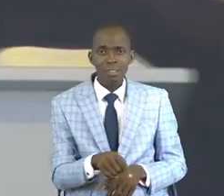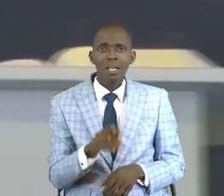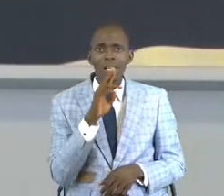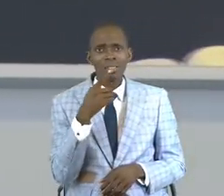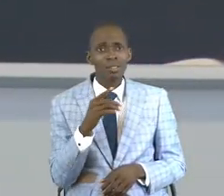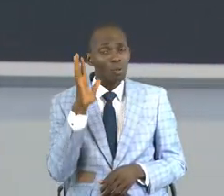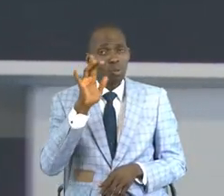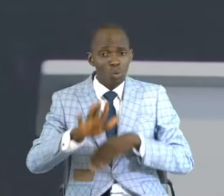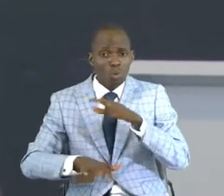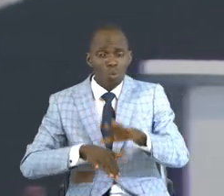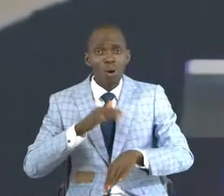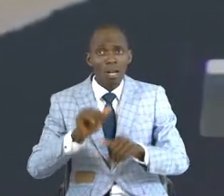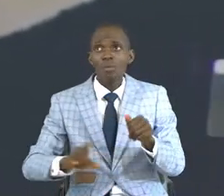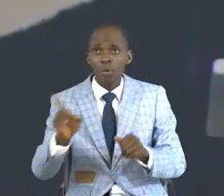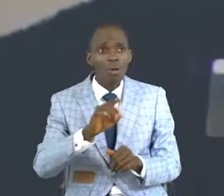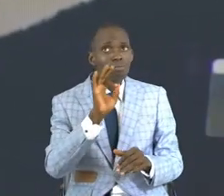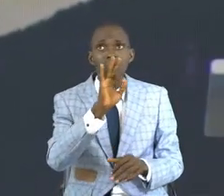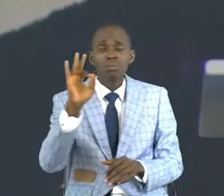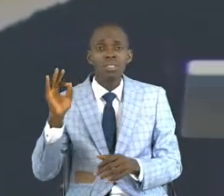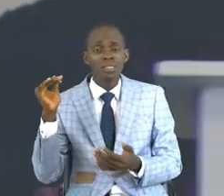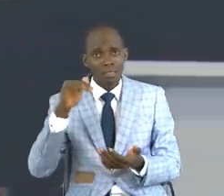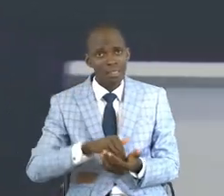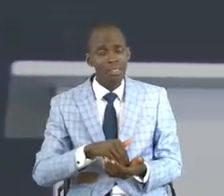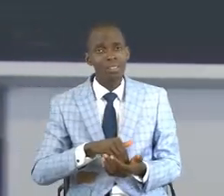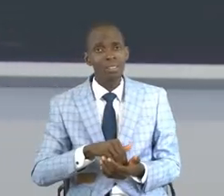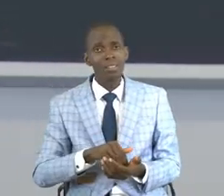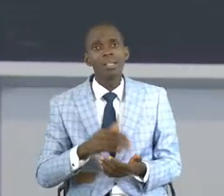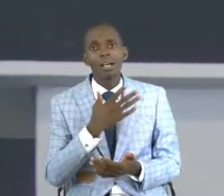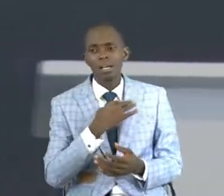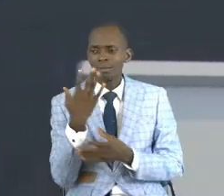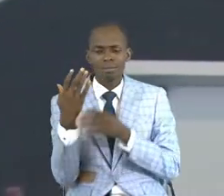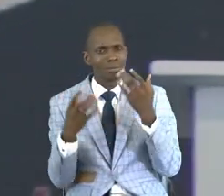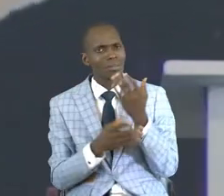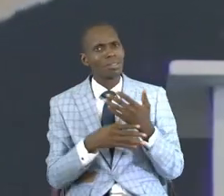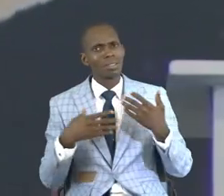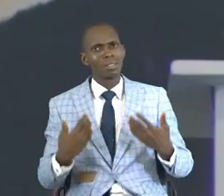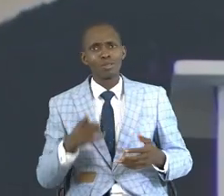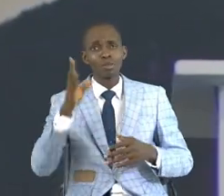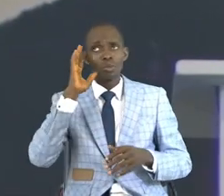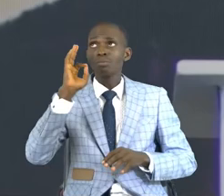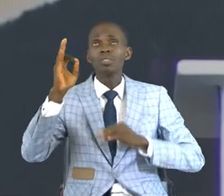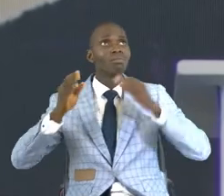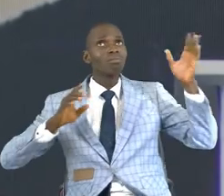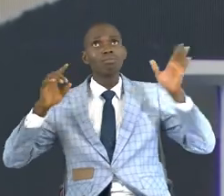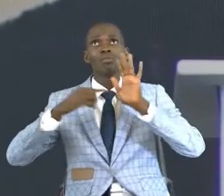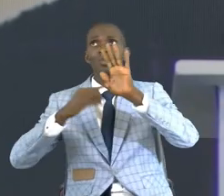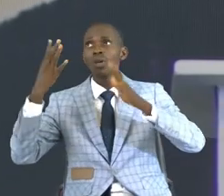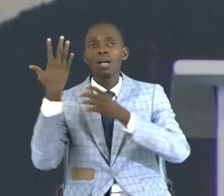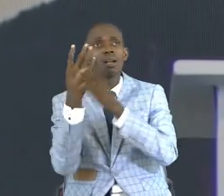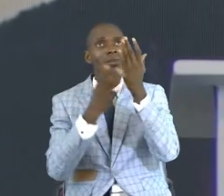walking up and down again? And then the hands are saying, are you going to be pointing like that